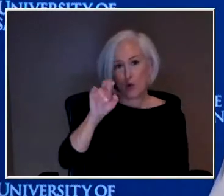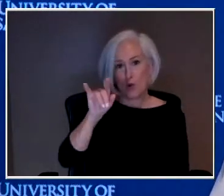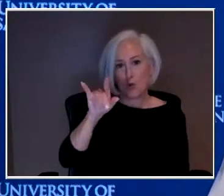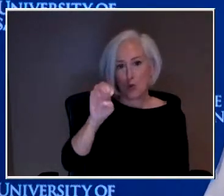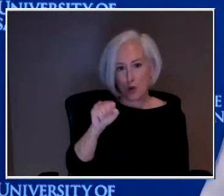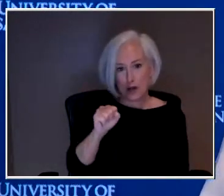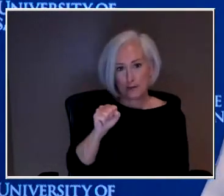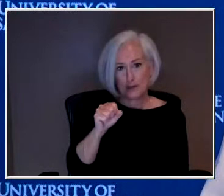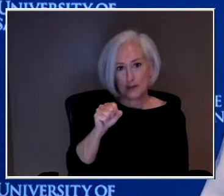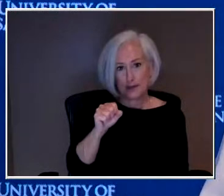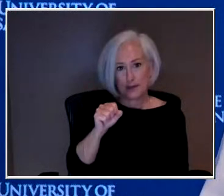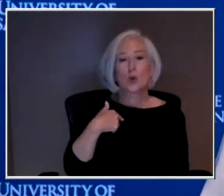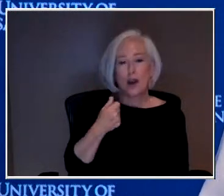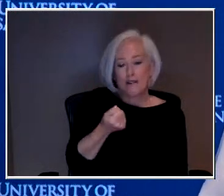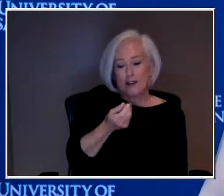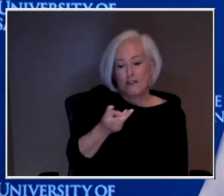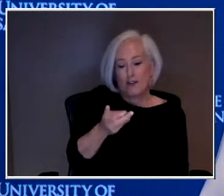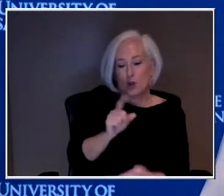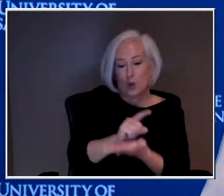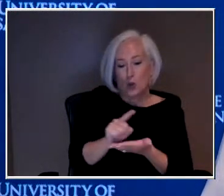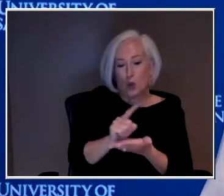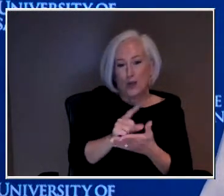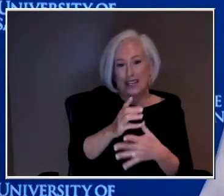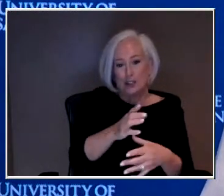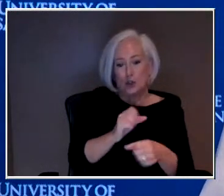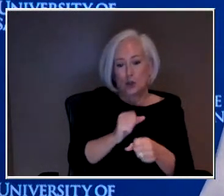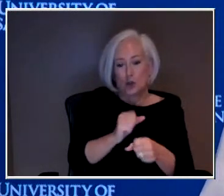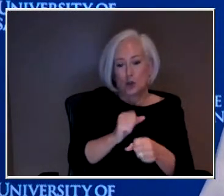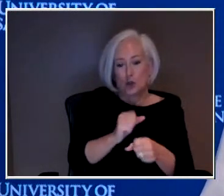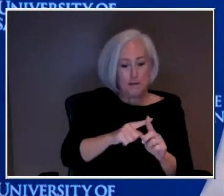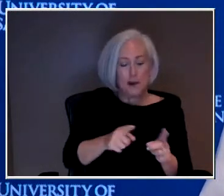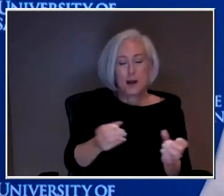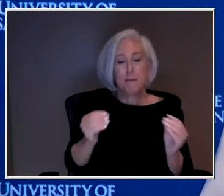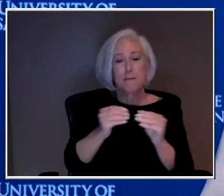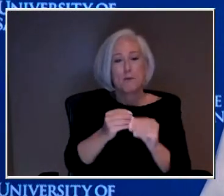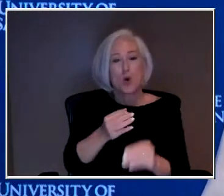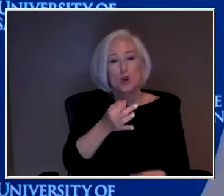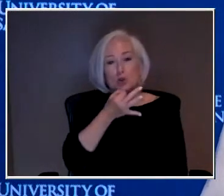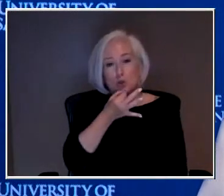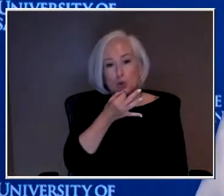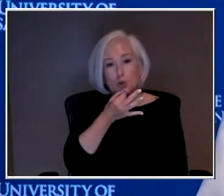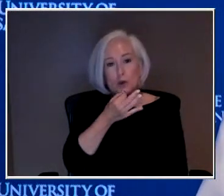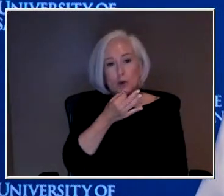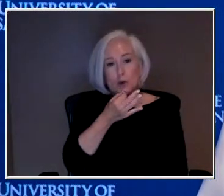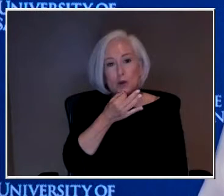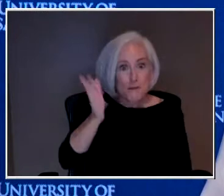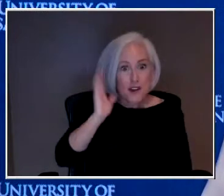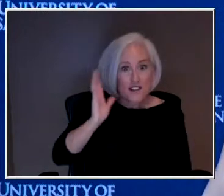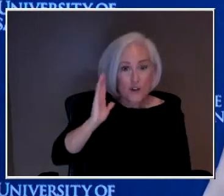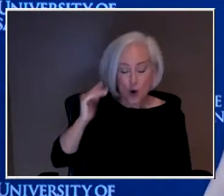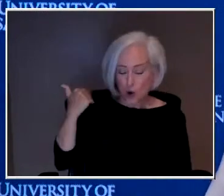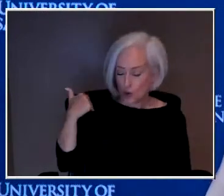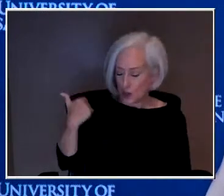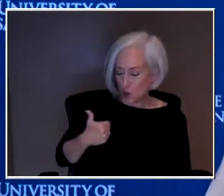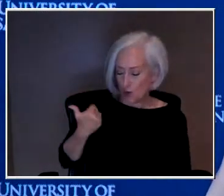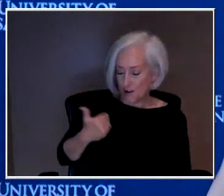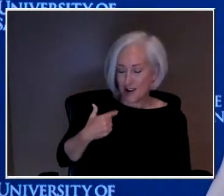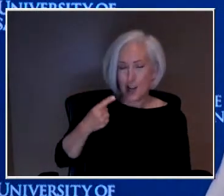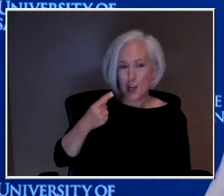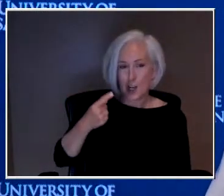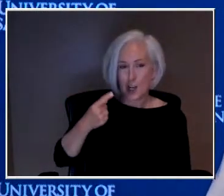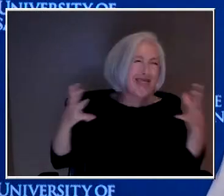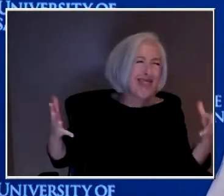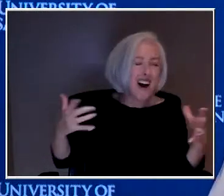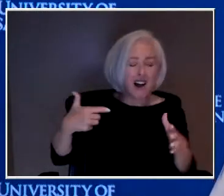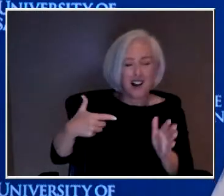to get that, but the sooner the better. And the treatment is not what we used to hear when we were kids about so many shots in your belly anymore.